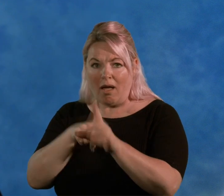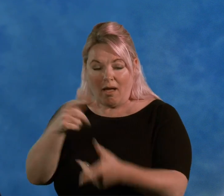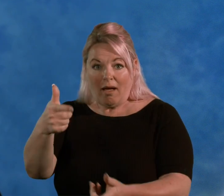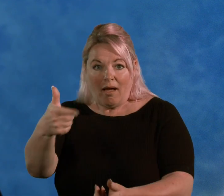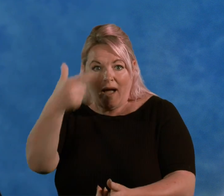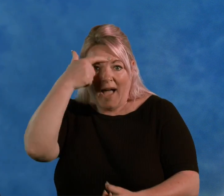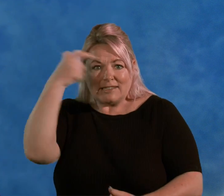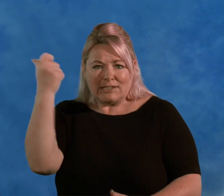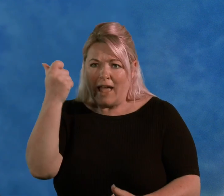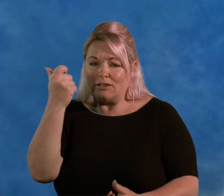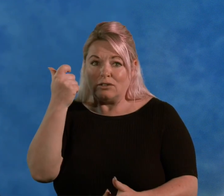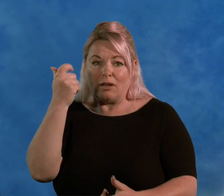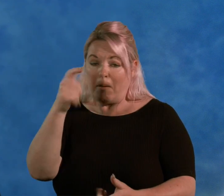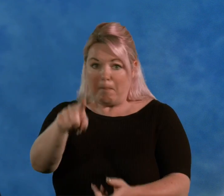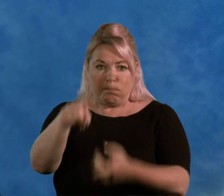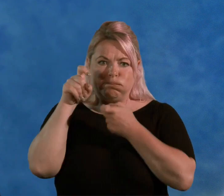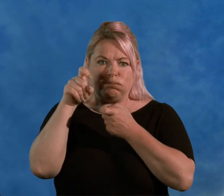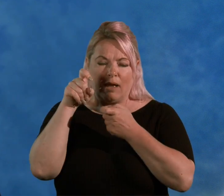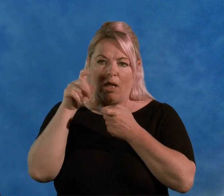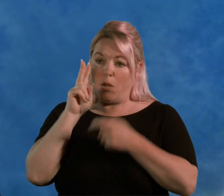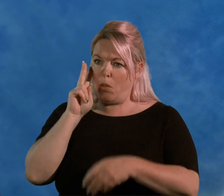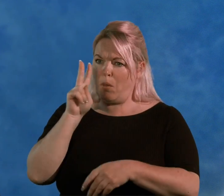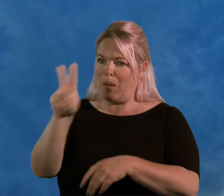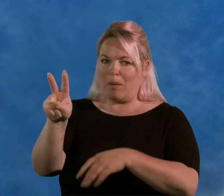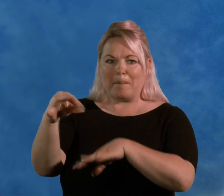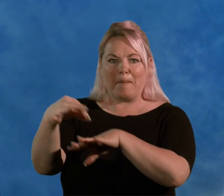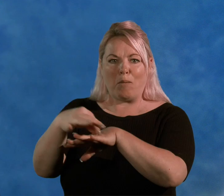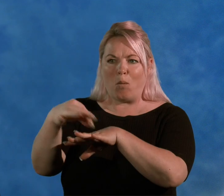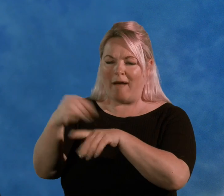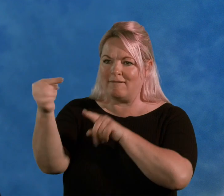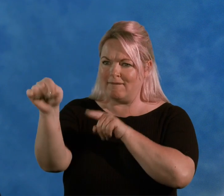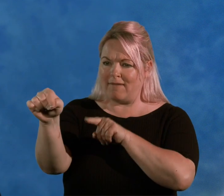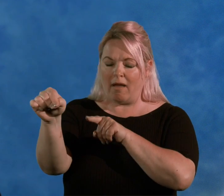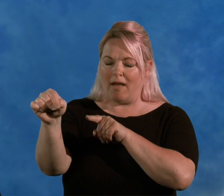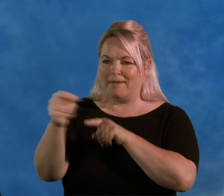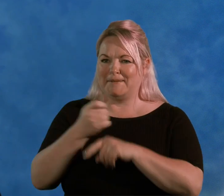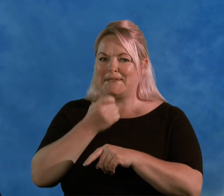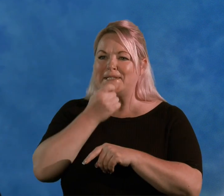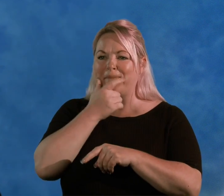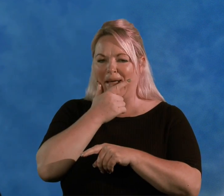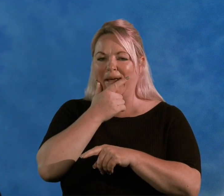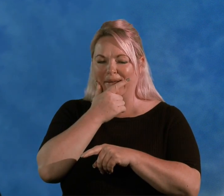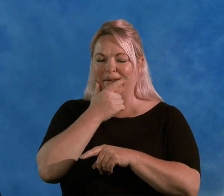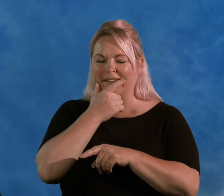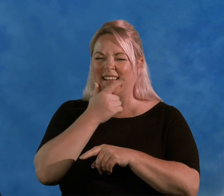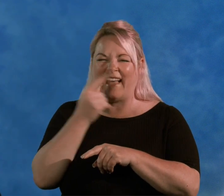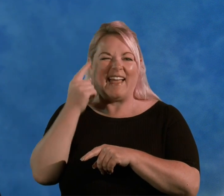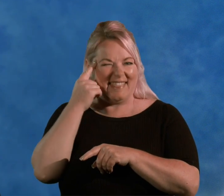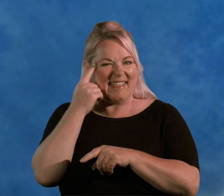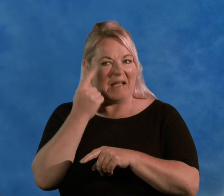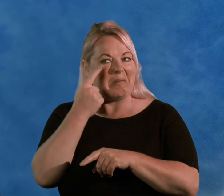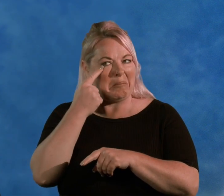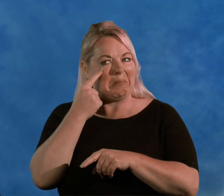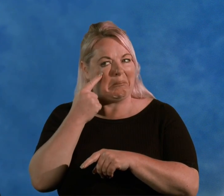could understand straight away. And I looked across the room at my wife and we smiled. And I think a